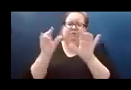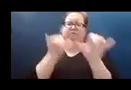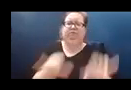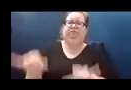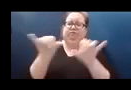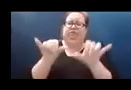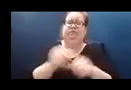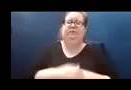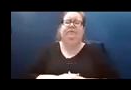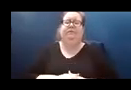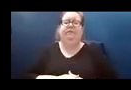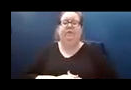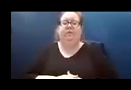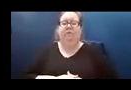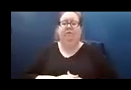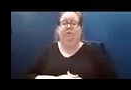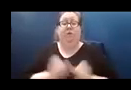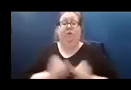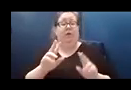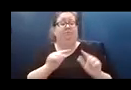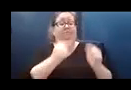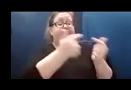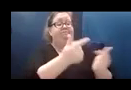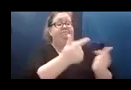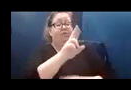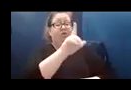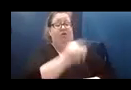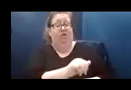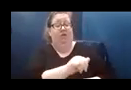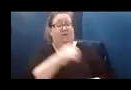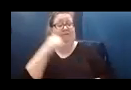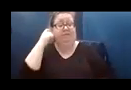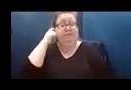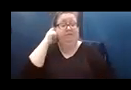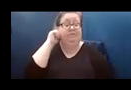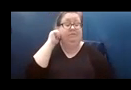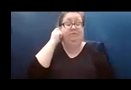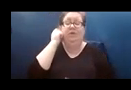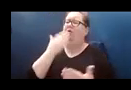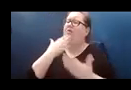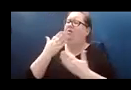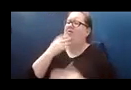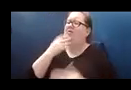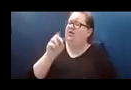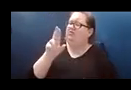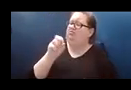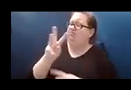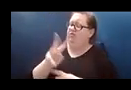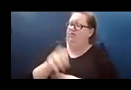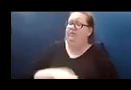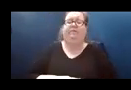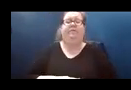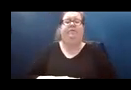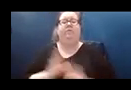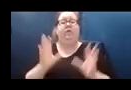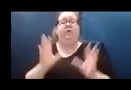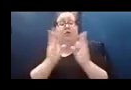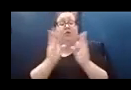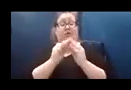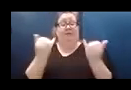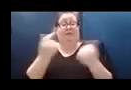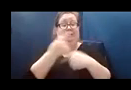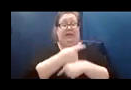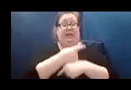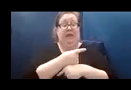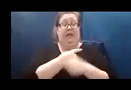evening. With that, back to you, Carly. Thanks a lot, Drew. So the meeting today is going to happen